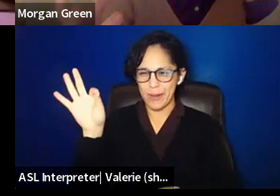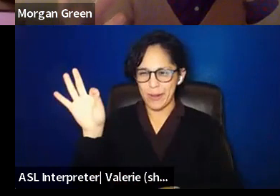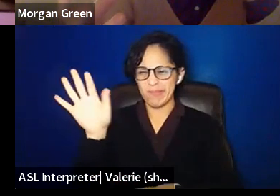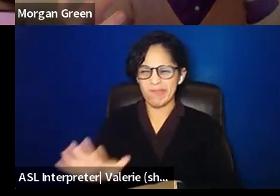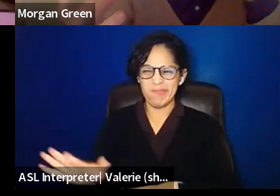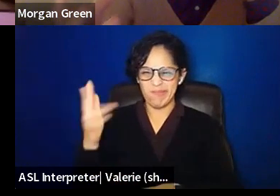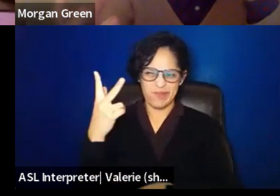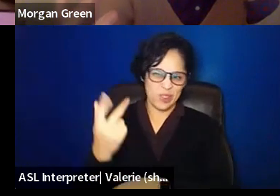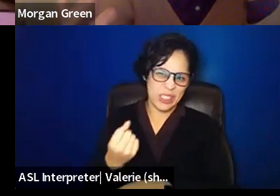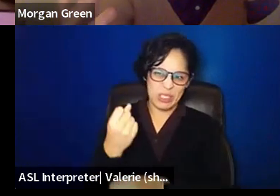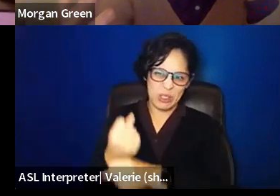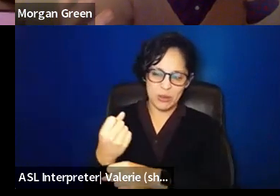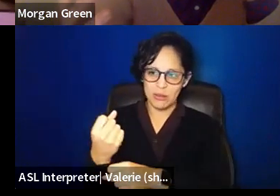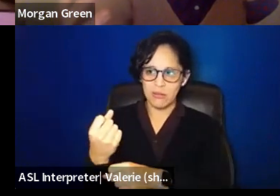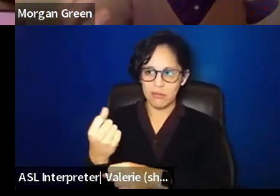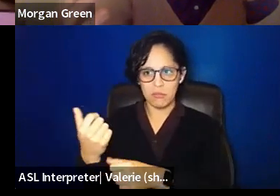ago, but